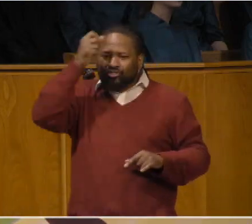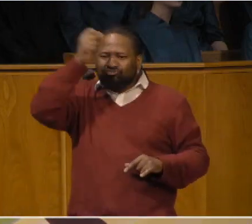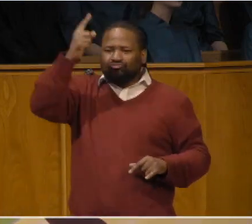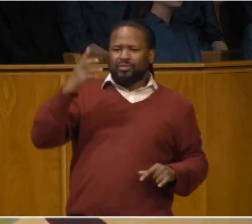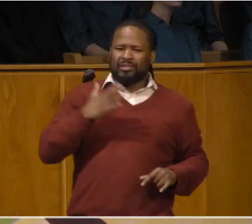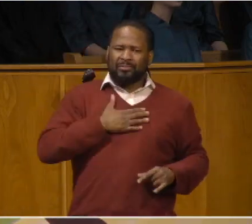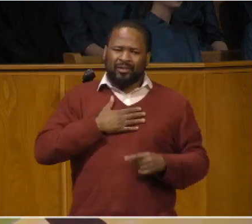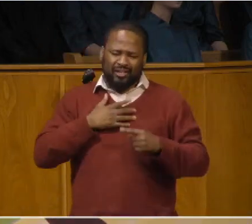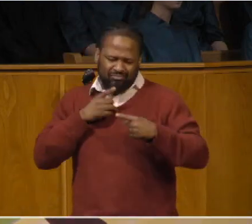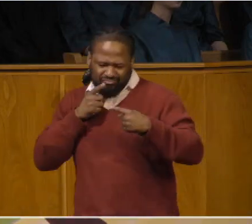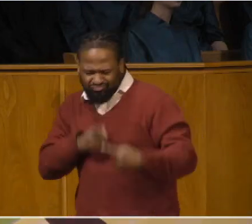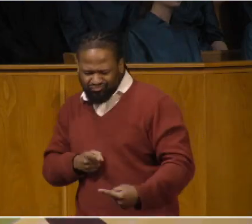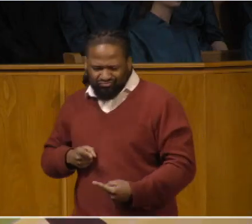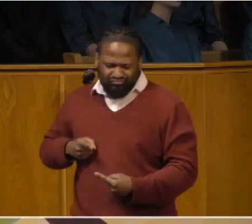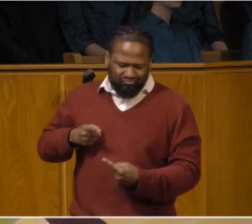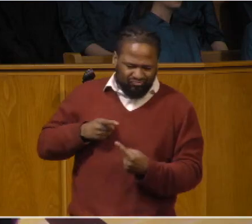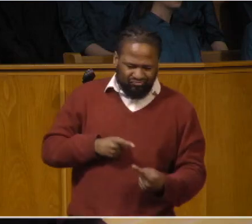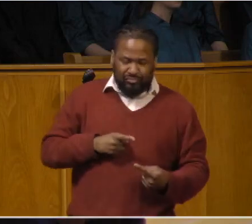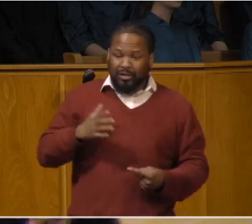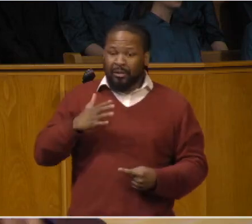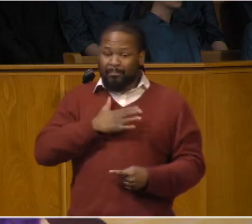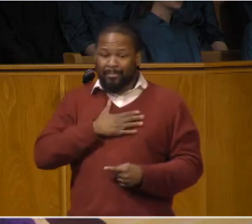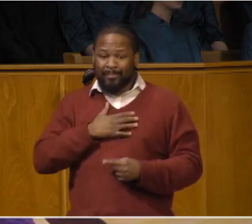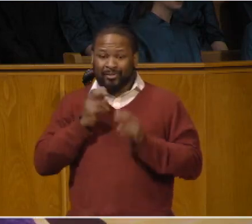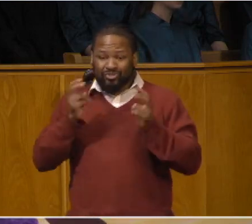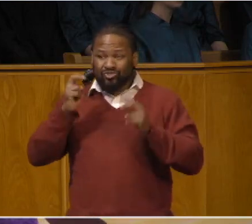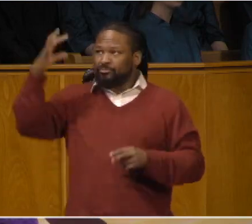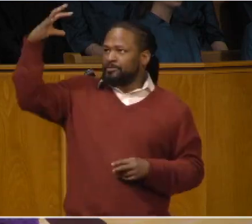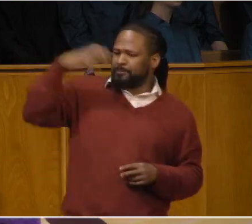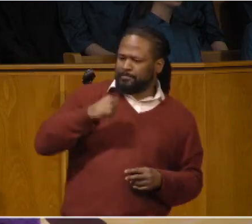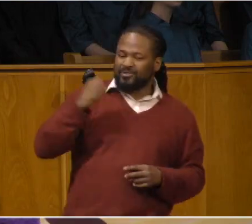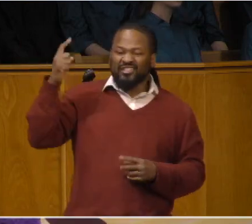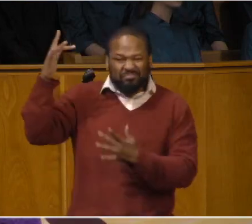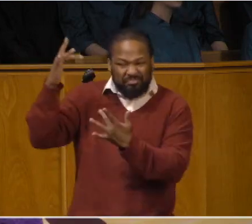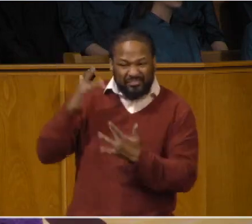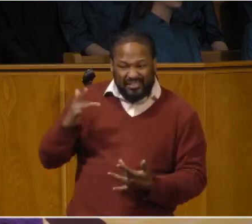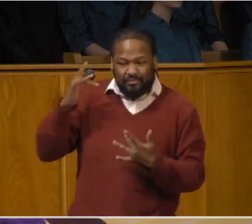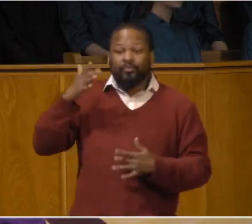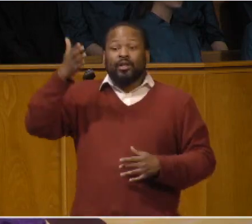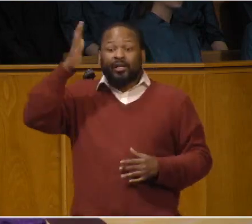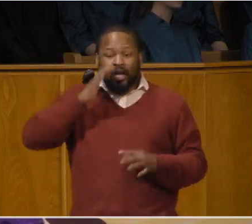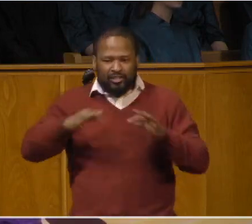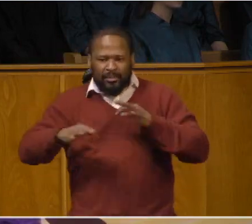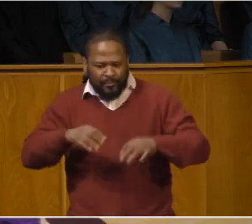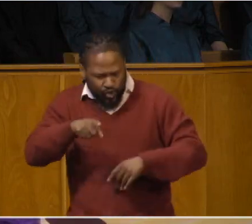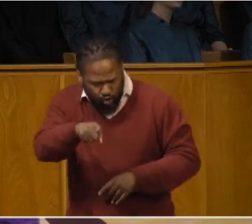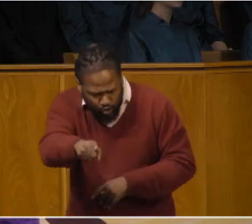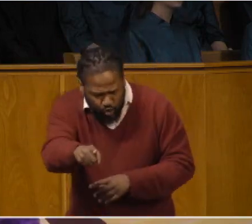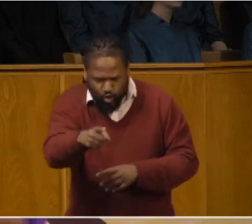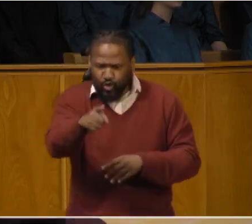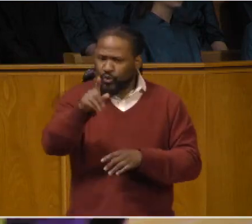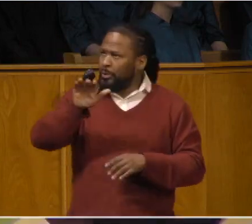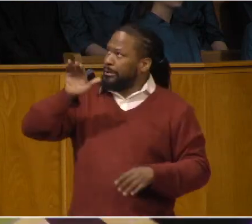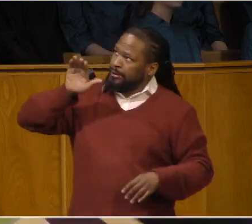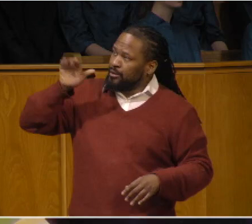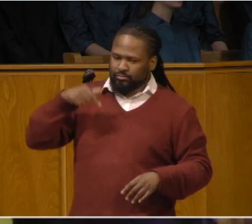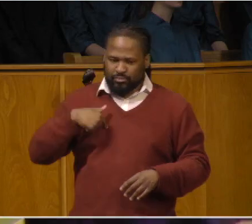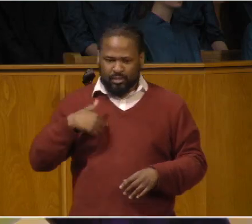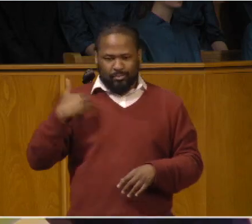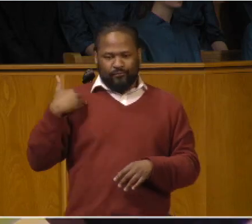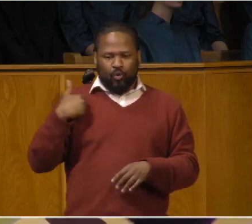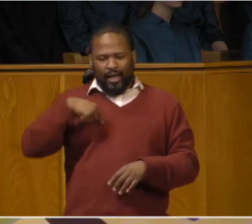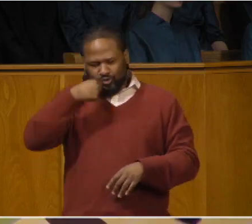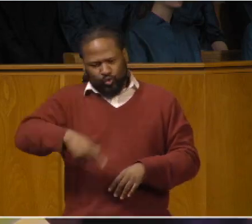every groan. God is saying to her, you cried out to me in the wilderness before, and I told you to go back